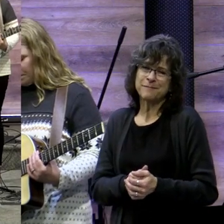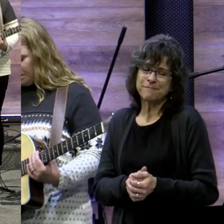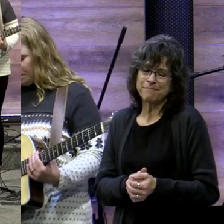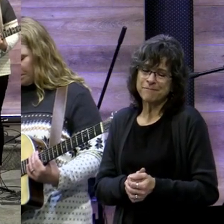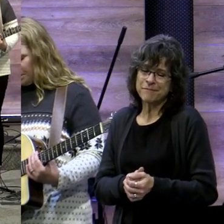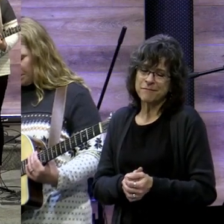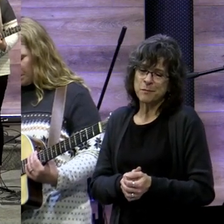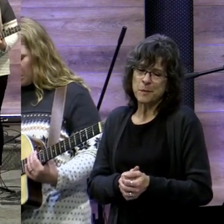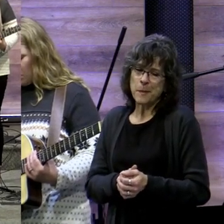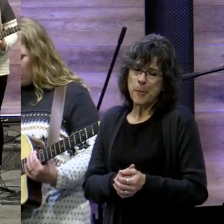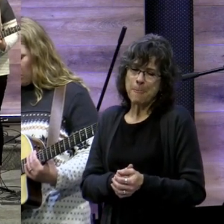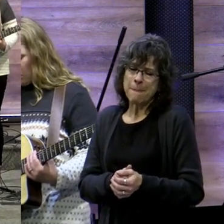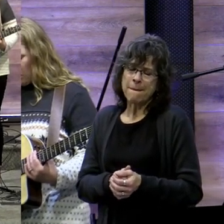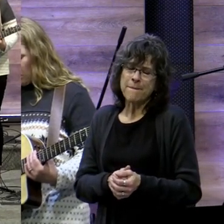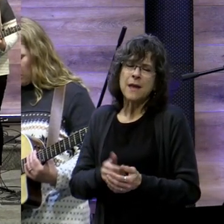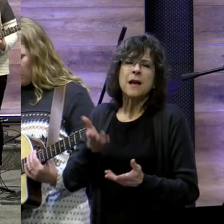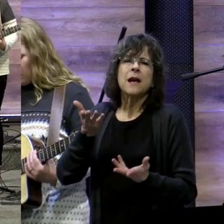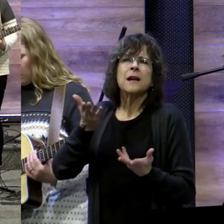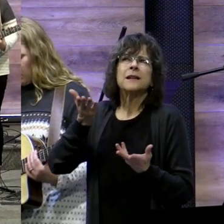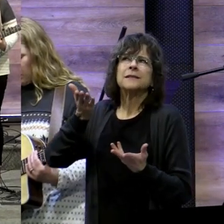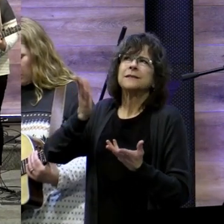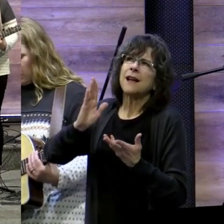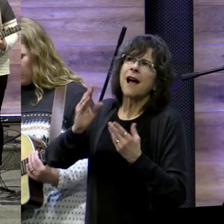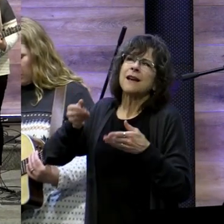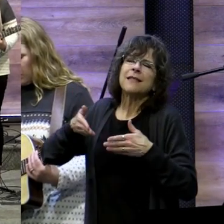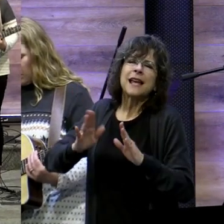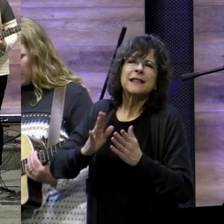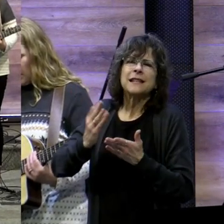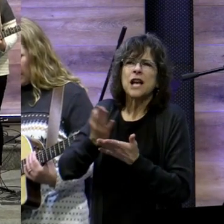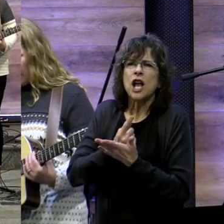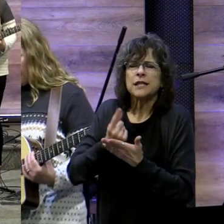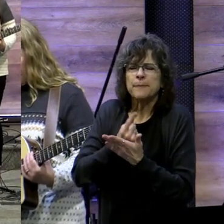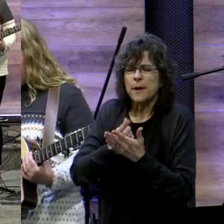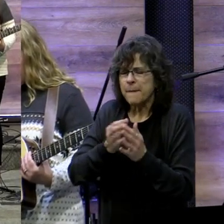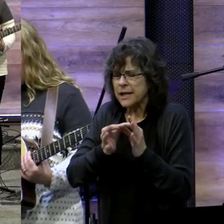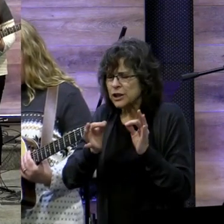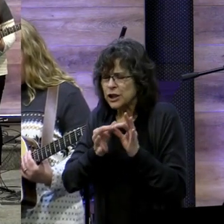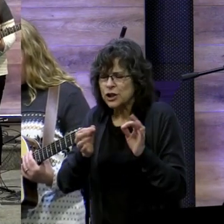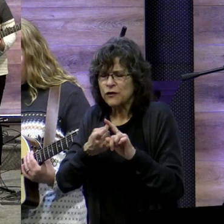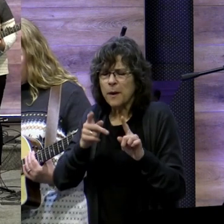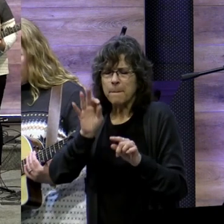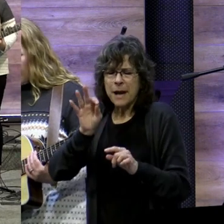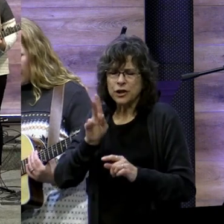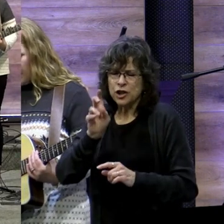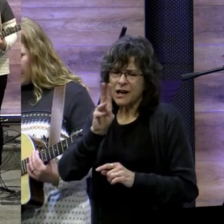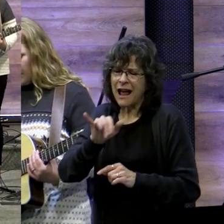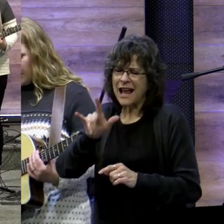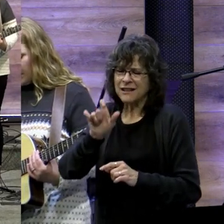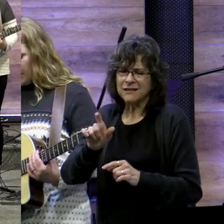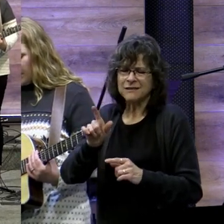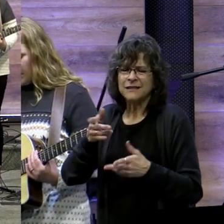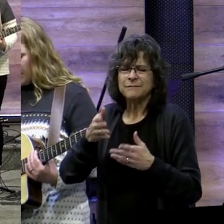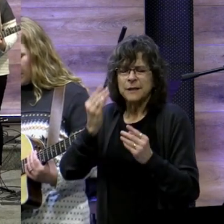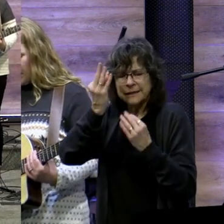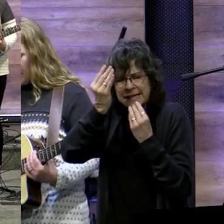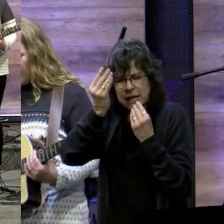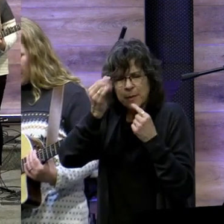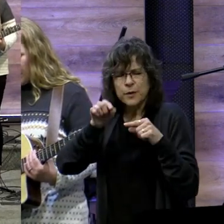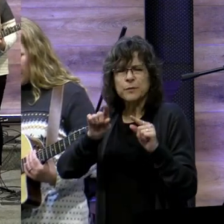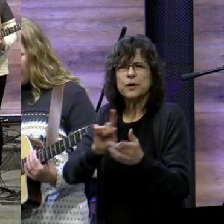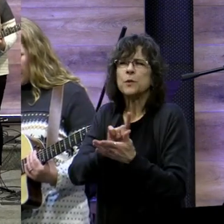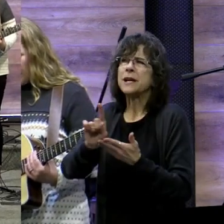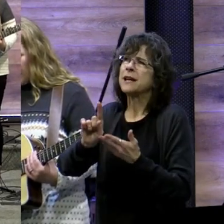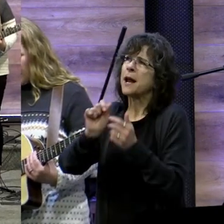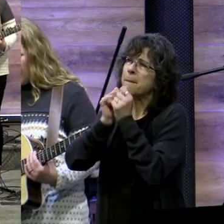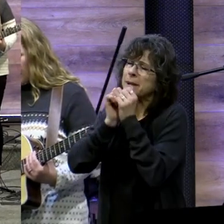God, would the gospel message impact us in a new way today as we think about all of these things from your word. God, would you bless us